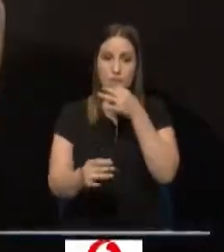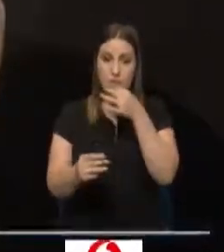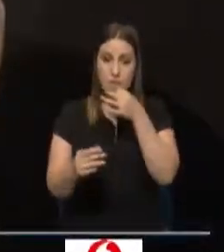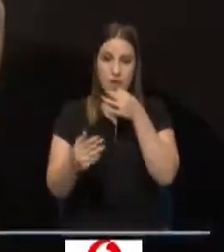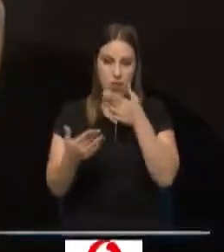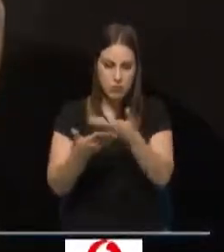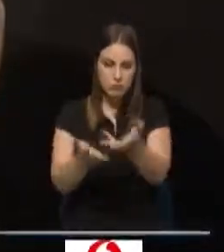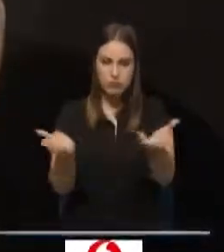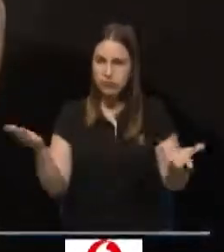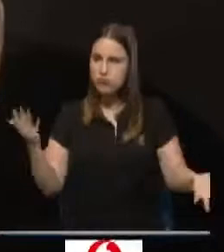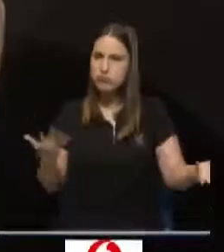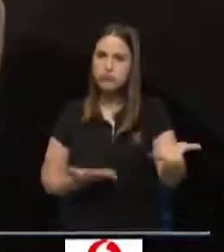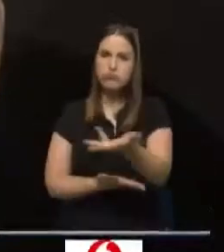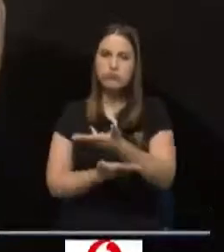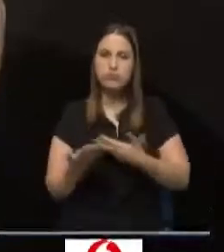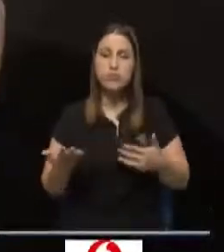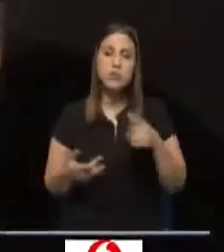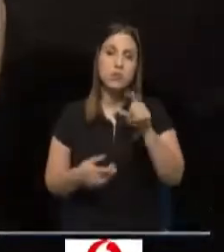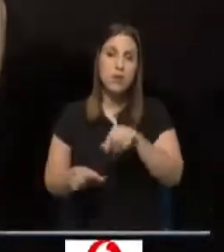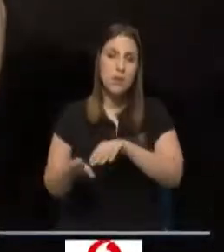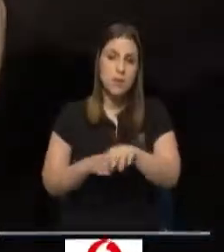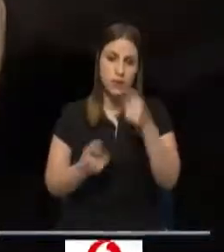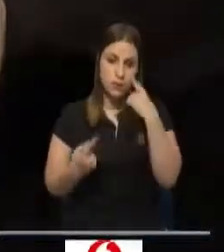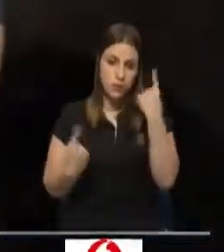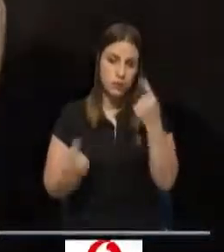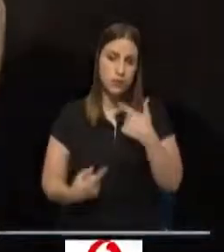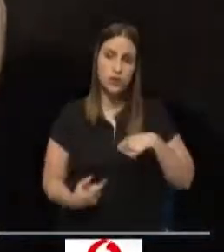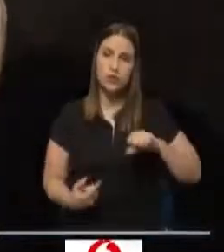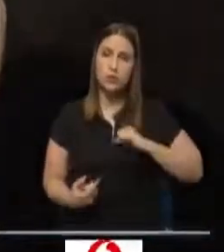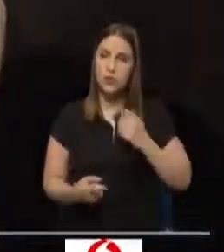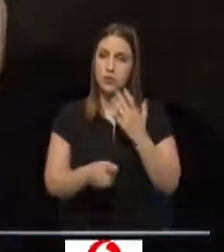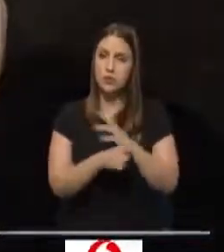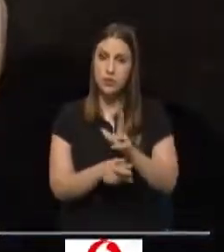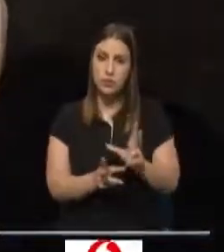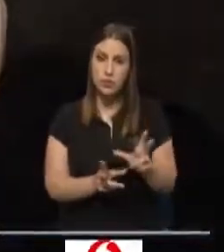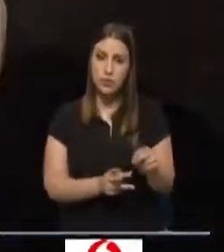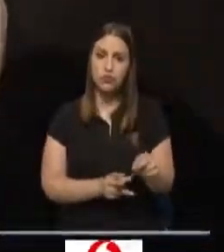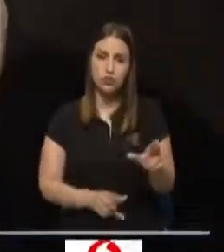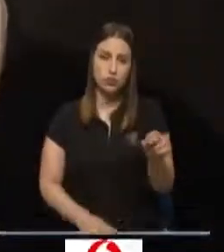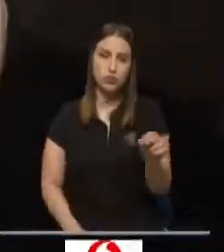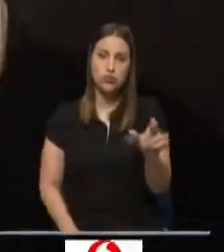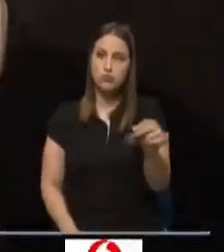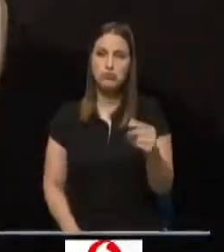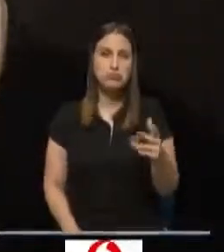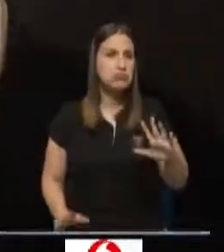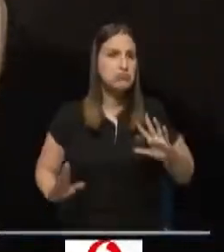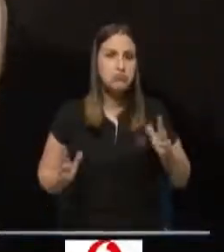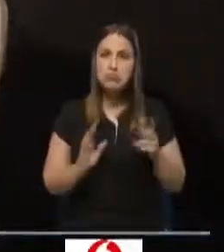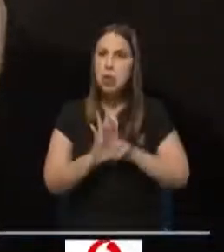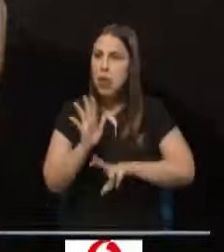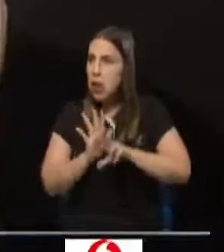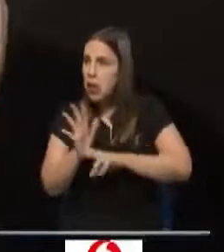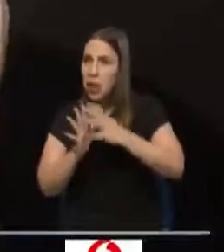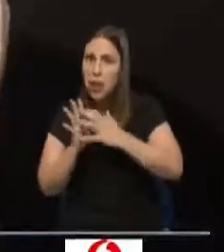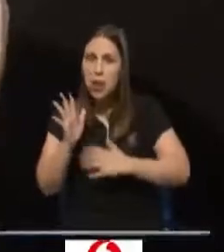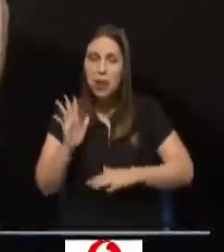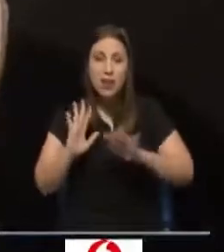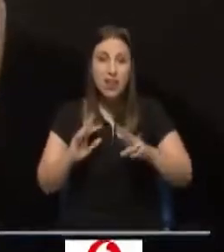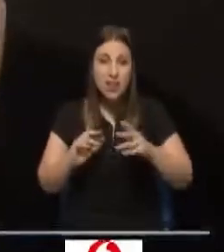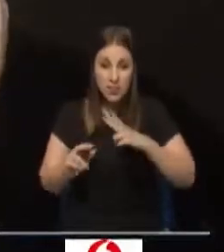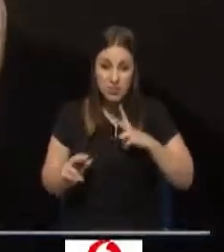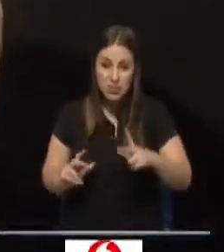Europe, things are more open, and practice proves this. There's consolidation in Spain, not only